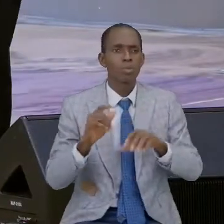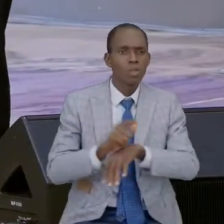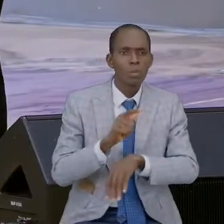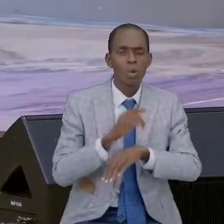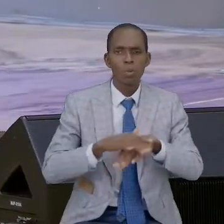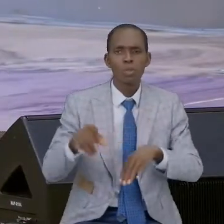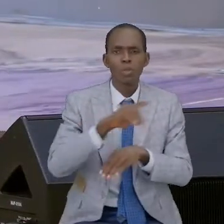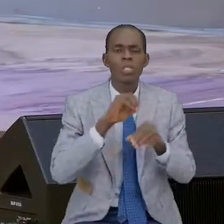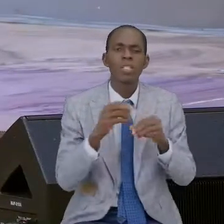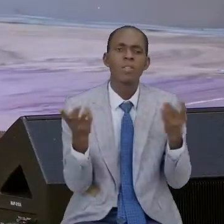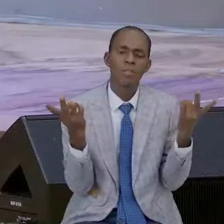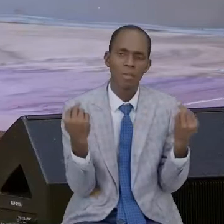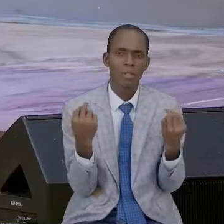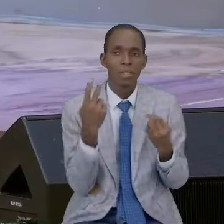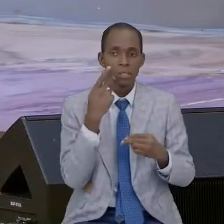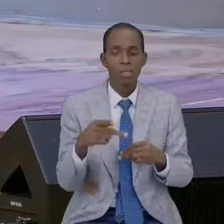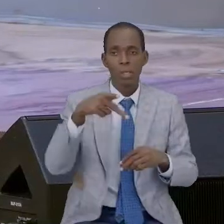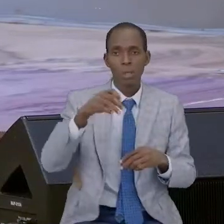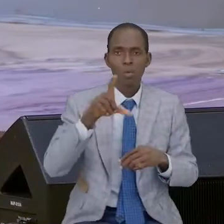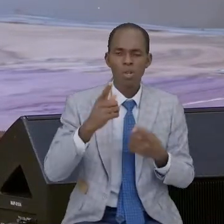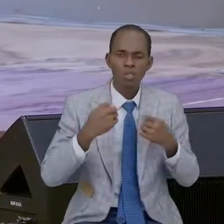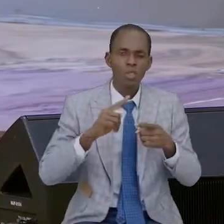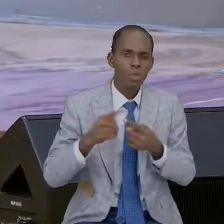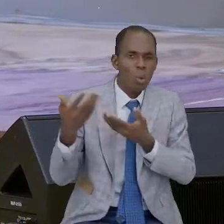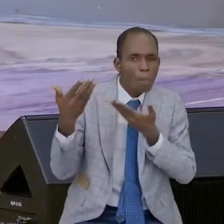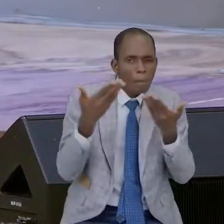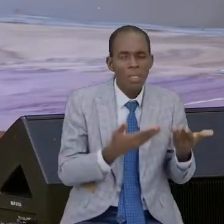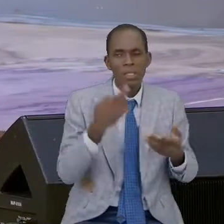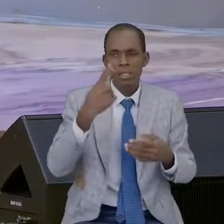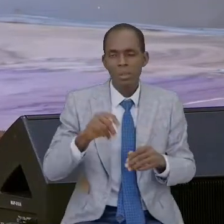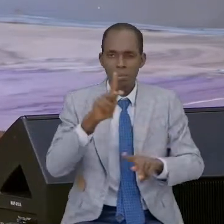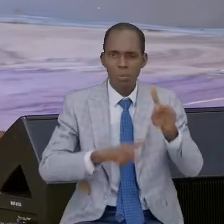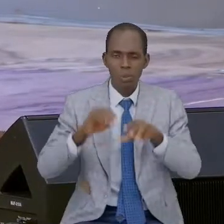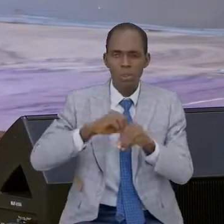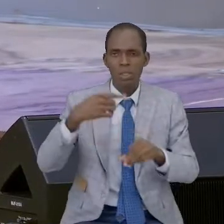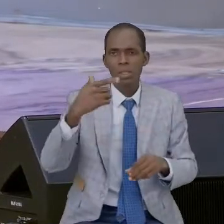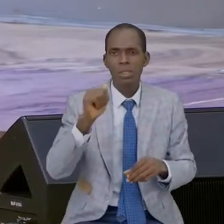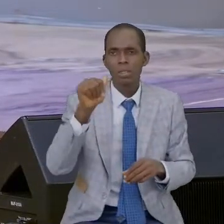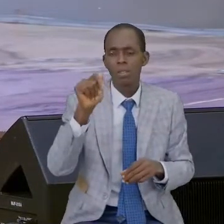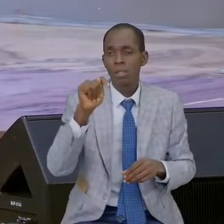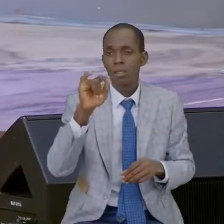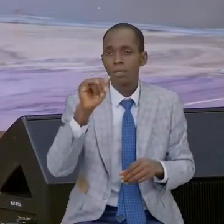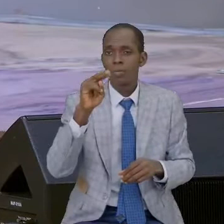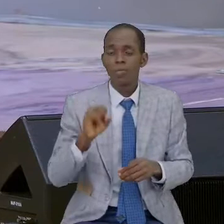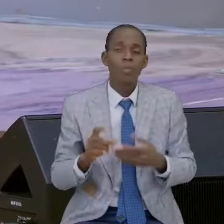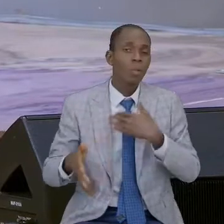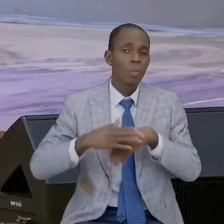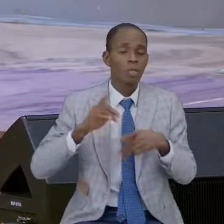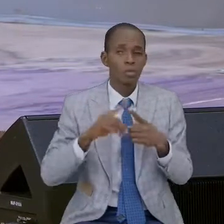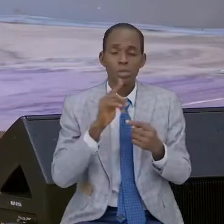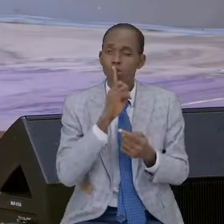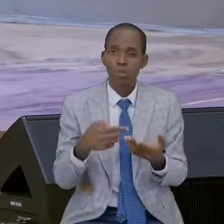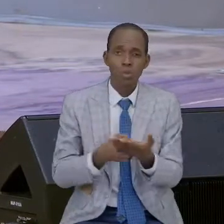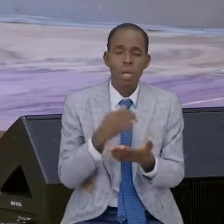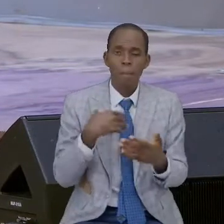As Paul the apostle endeavored to bring the Galatians back to the gospel, that they will stay at the